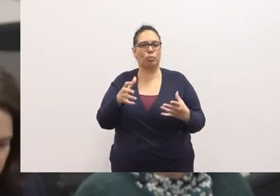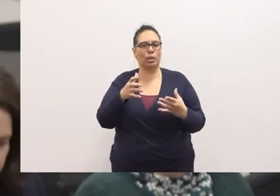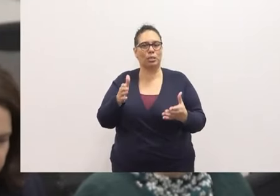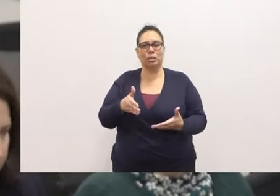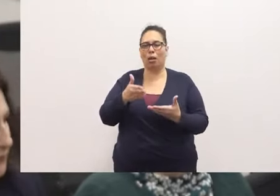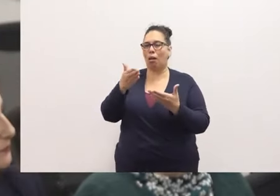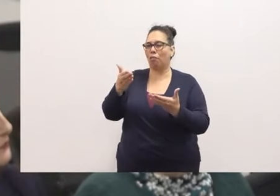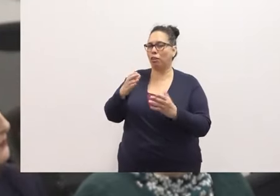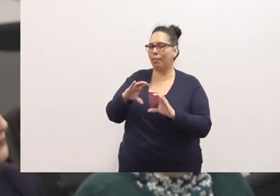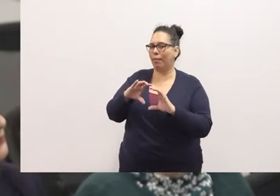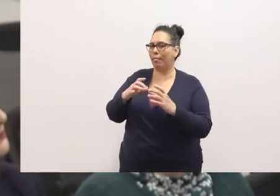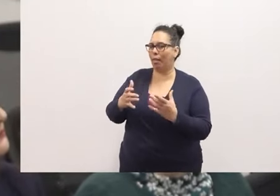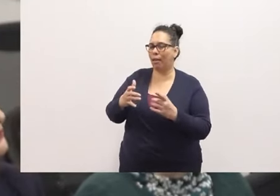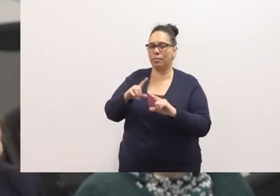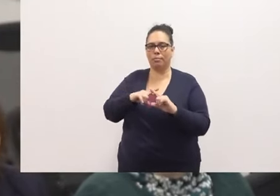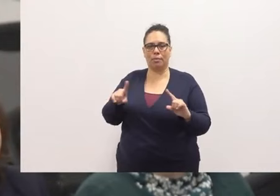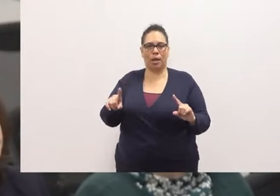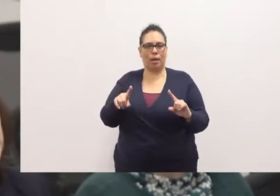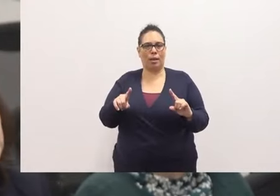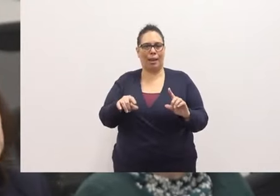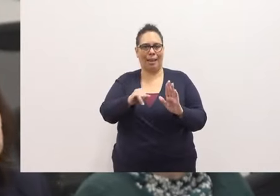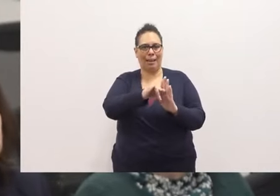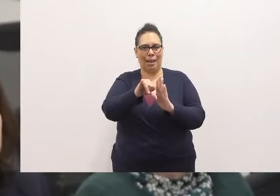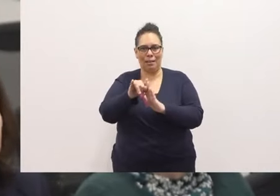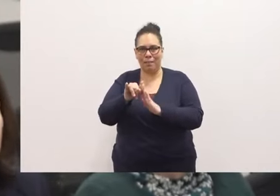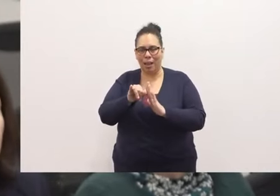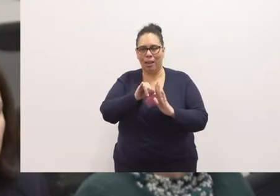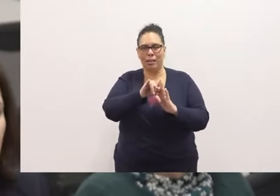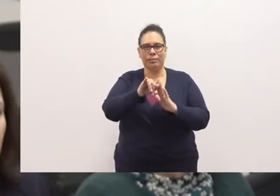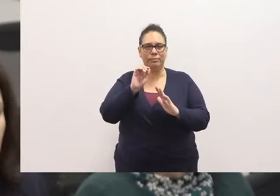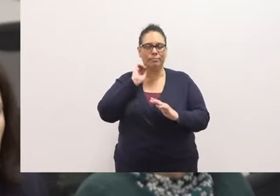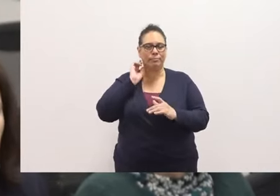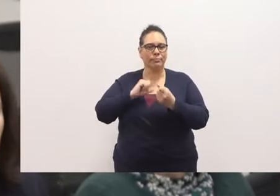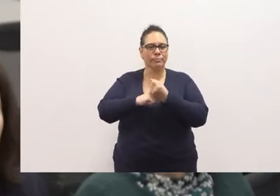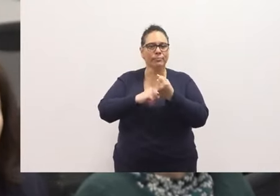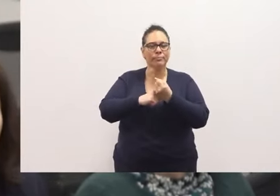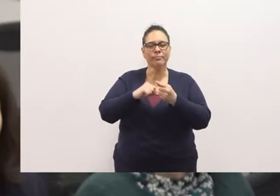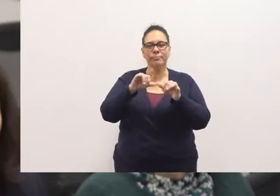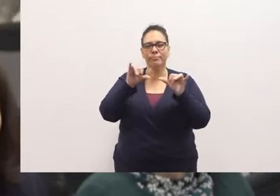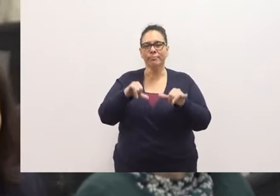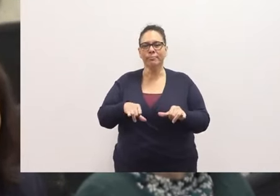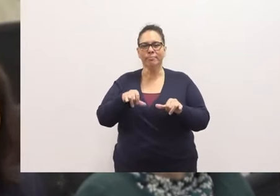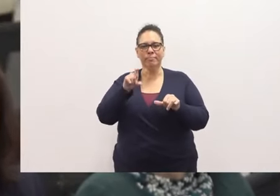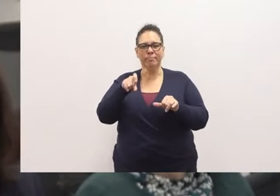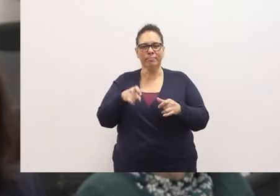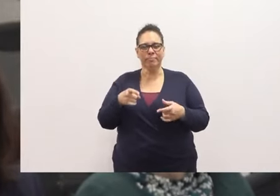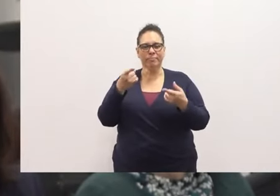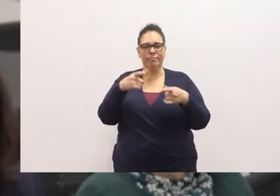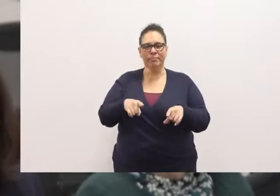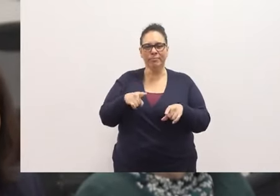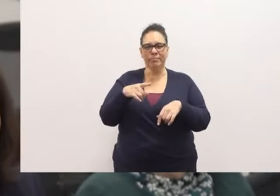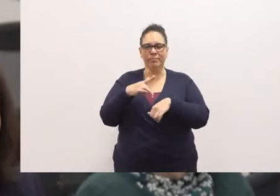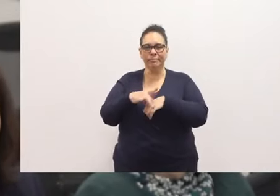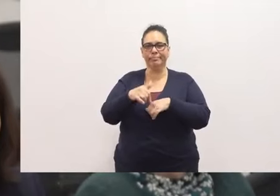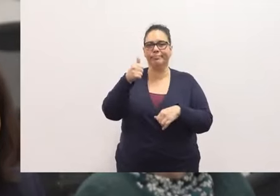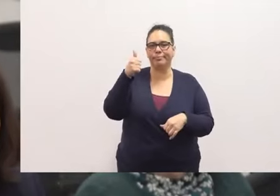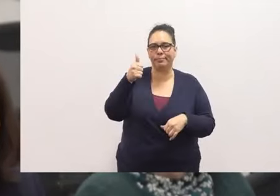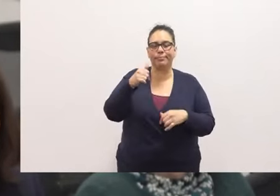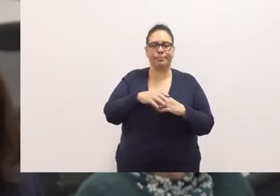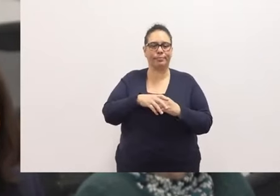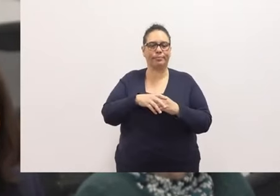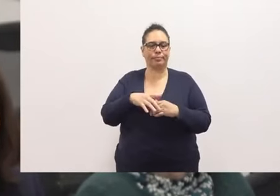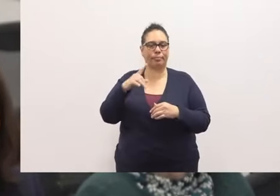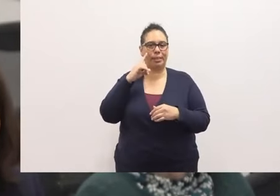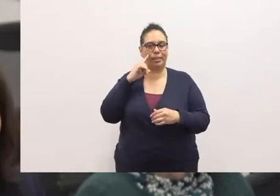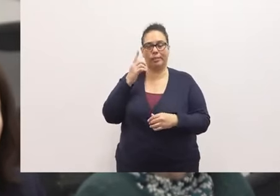of the class, it's identifying the support systems that have to happen early on. And I